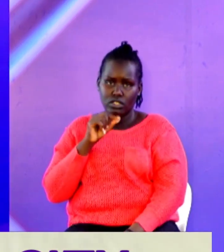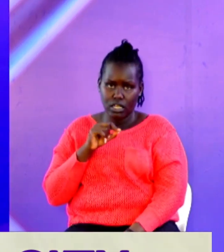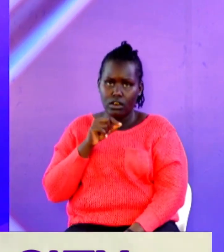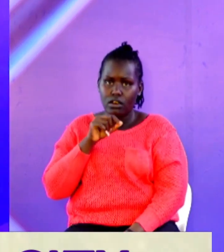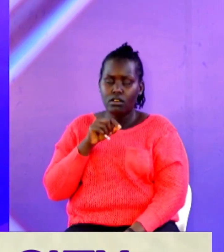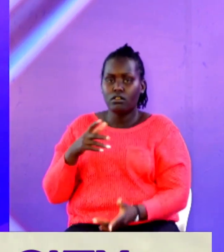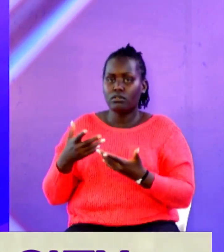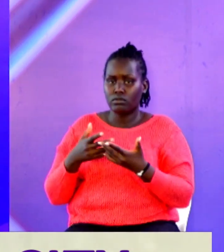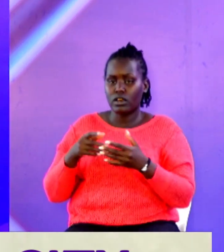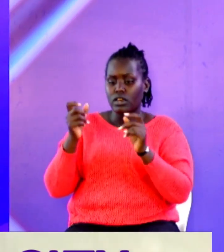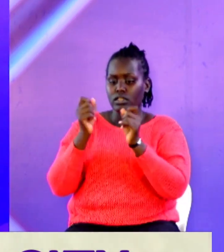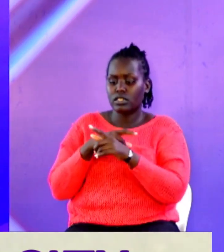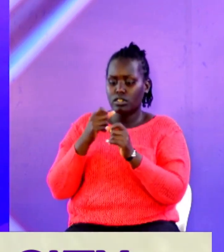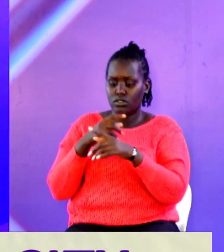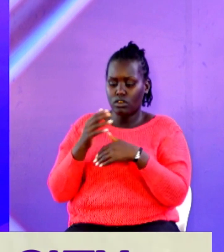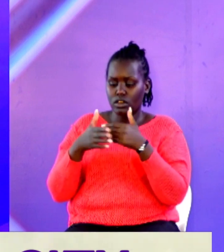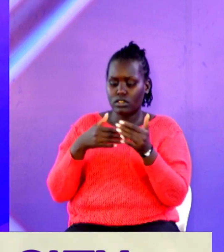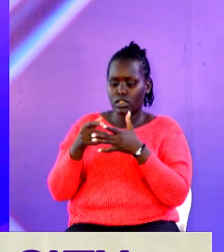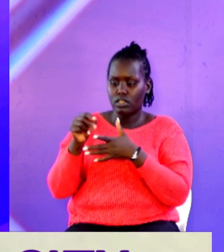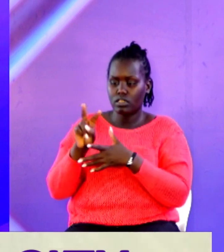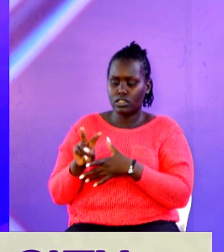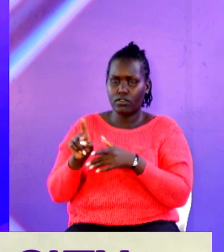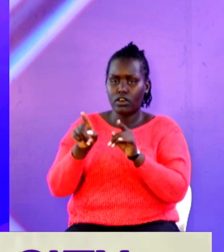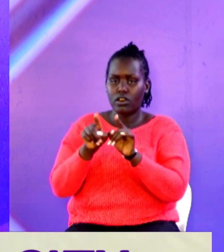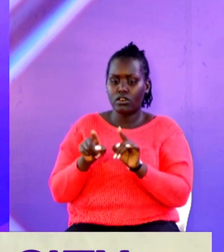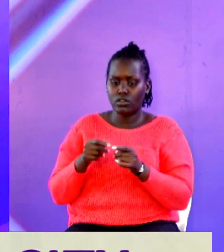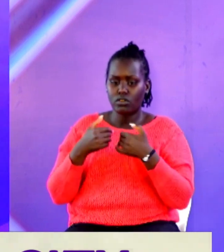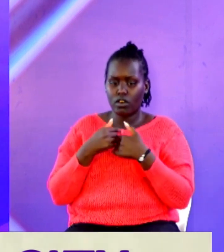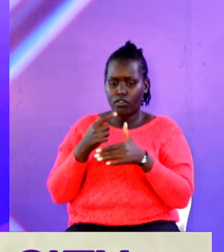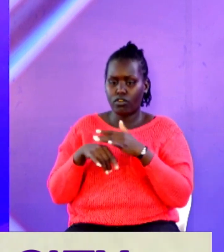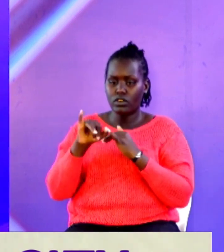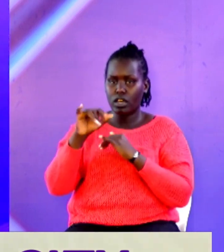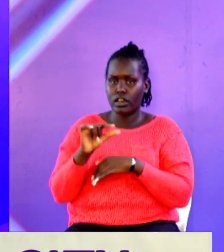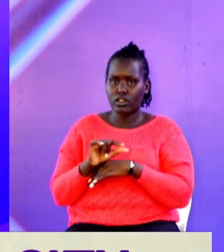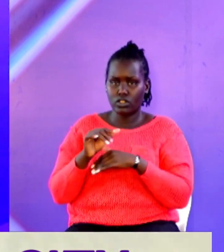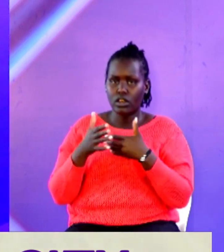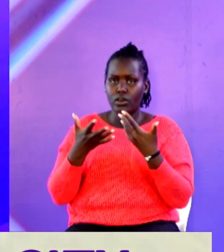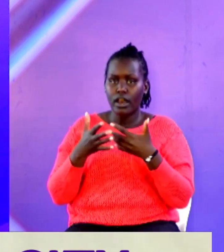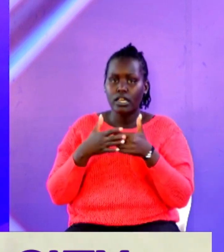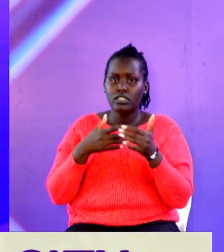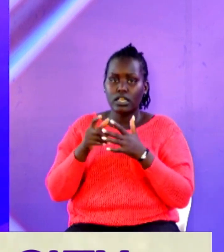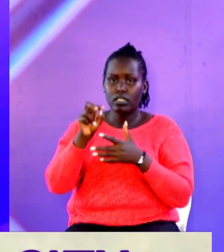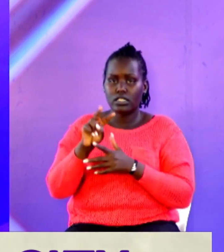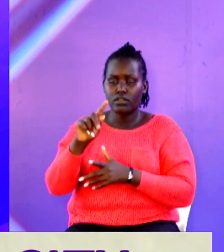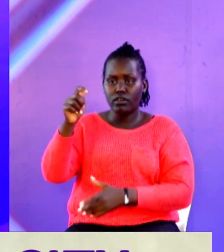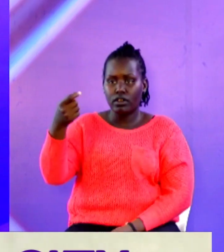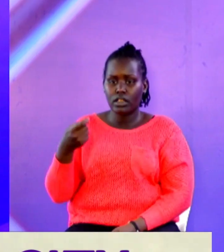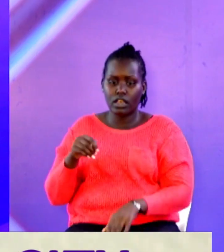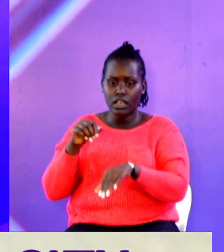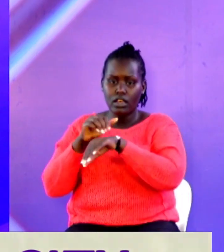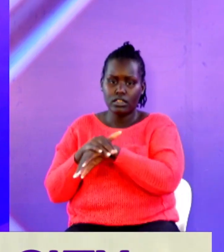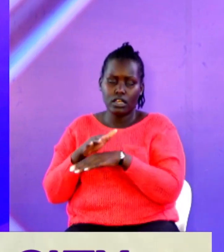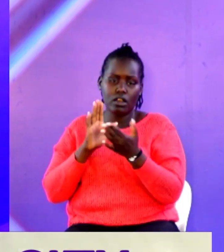Kenya, TikTok Science TV, and we also have Instagram at Science TV Kenya. Send in your